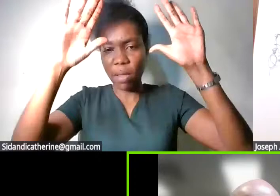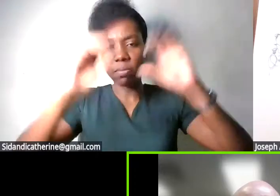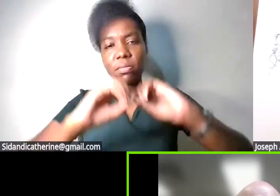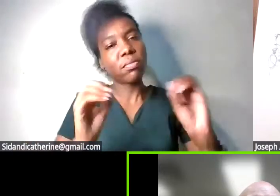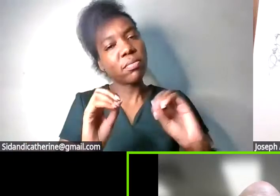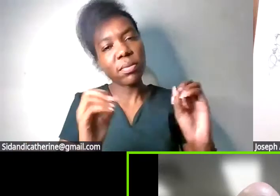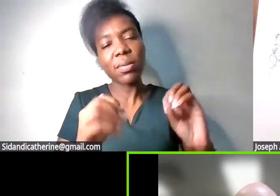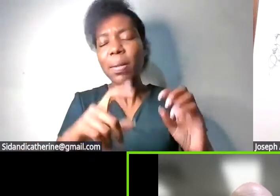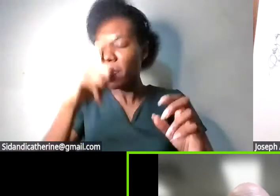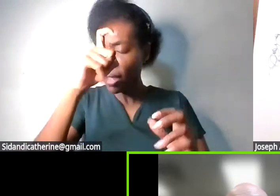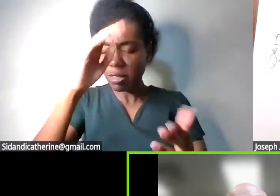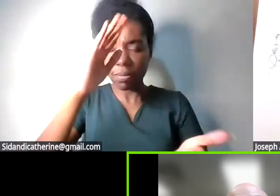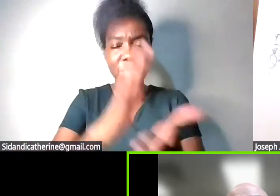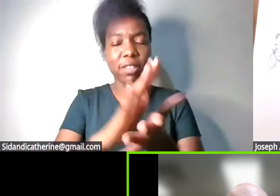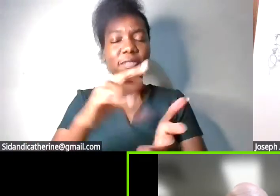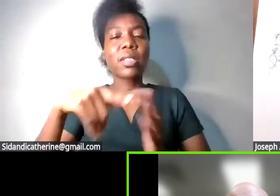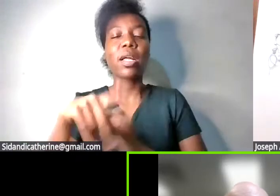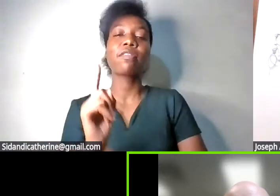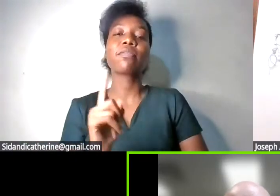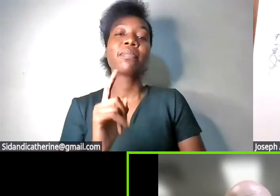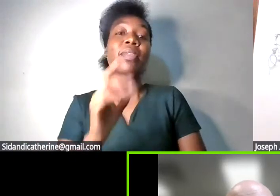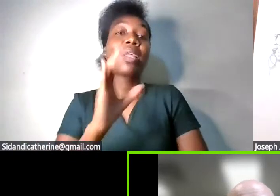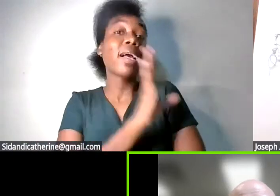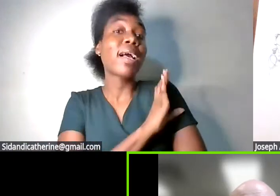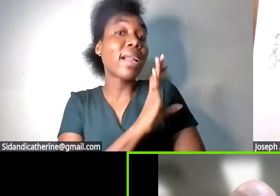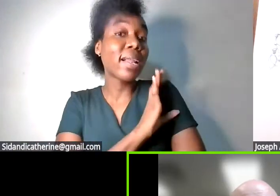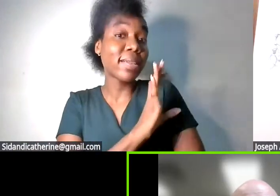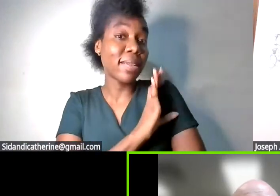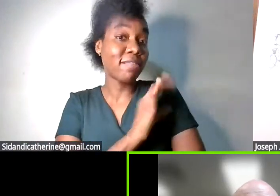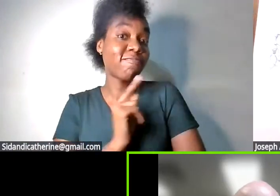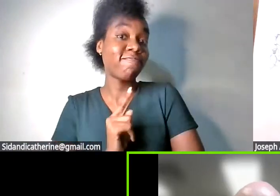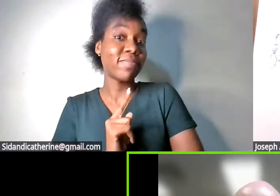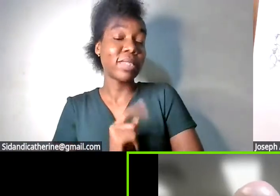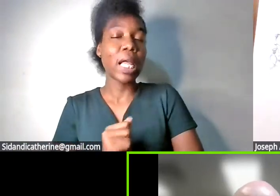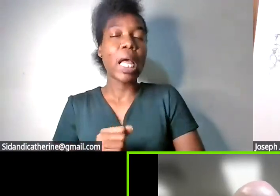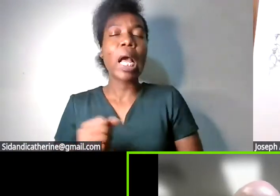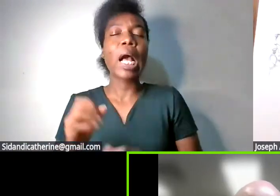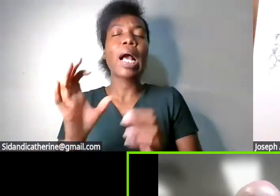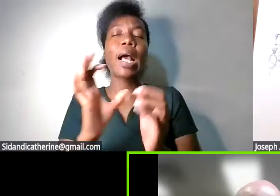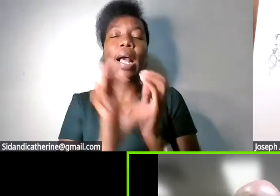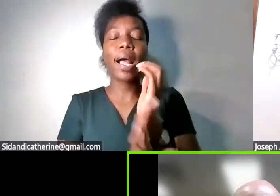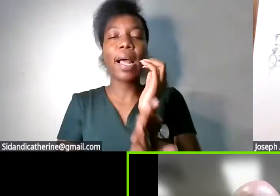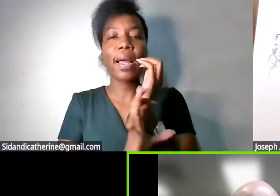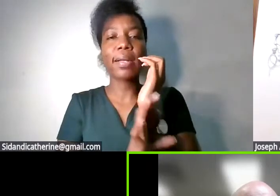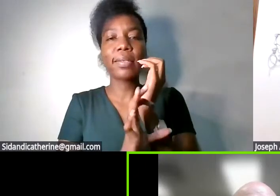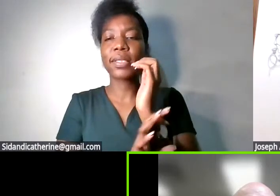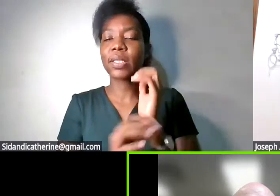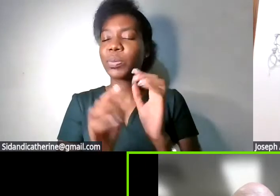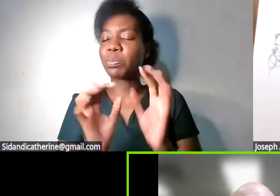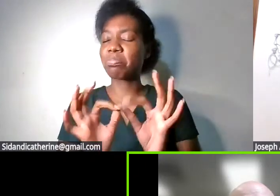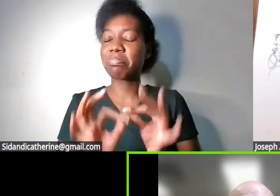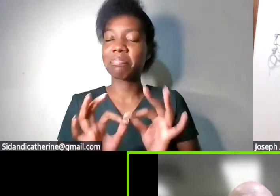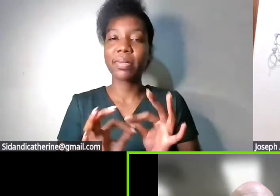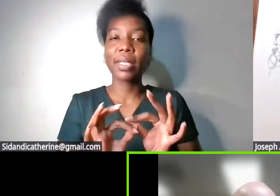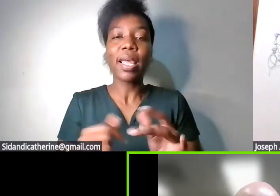up. In Canada, it's one of the most diverse countries in the world. We offer such a